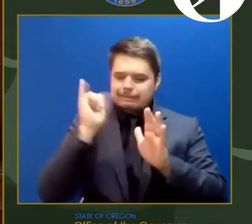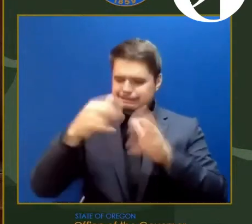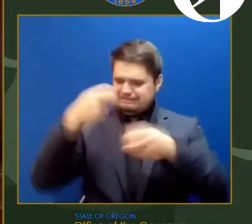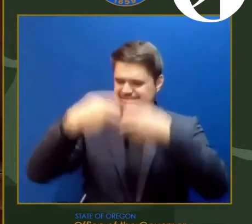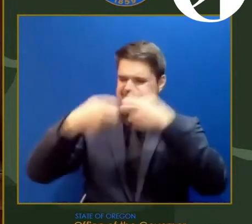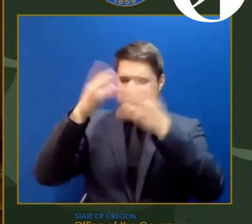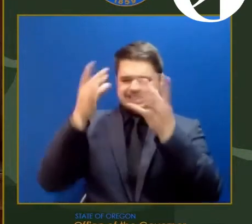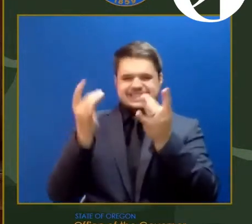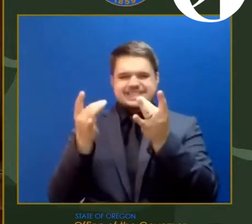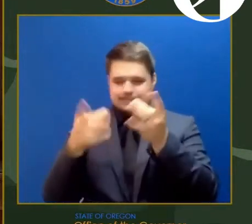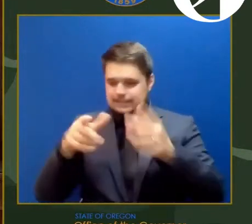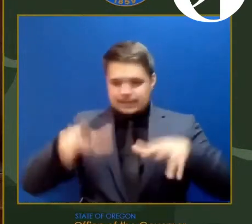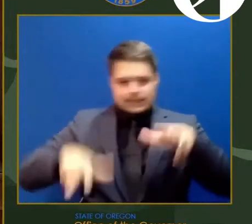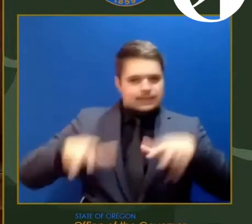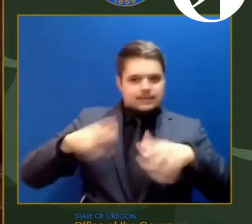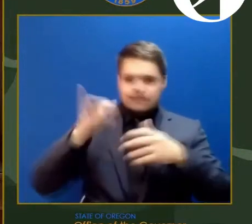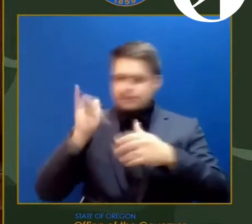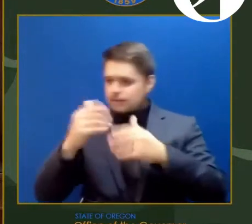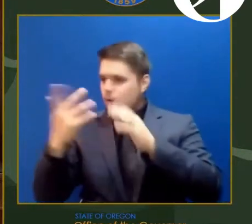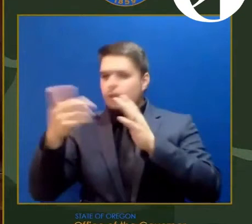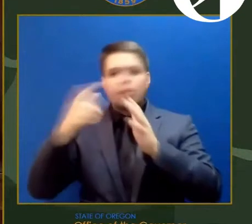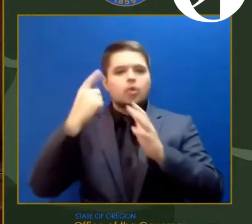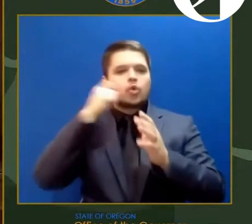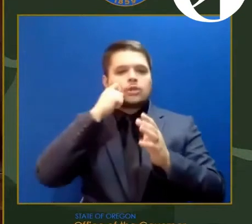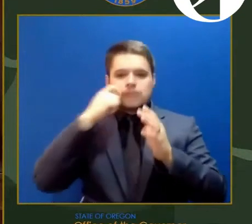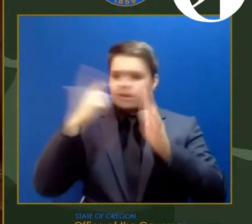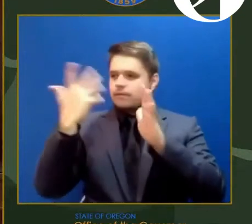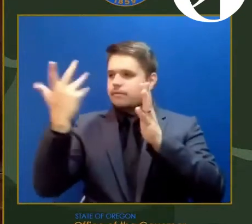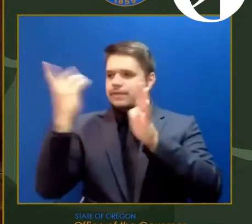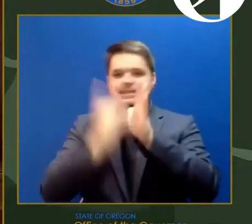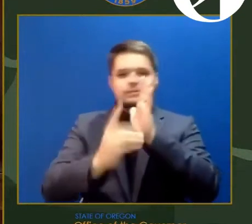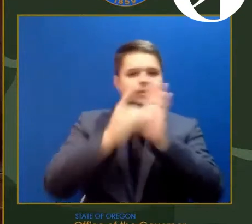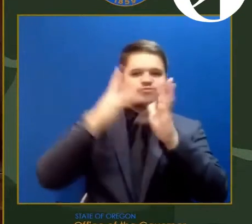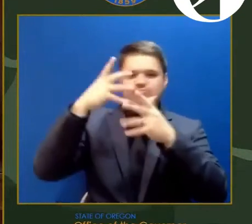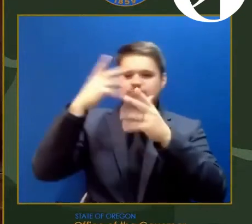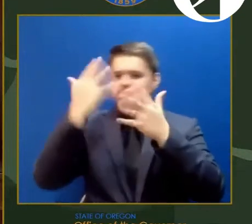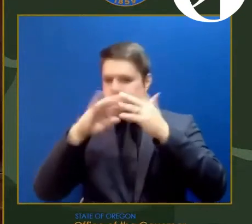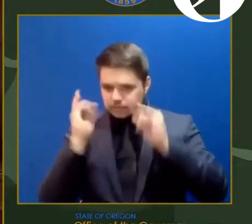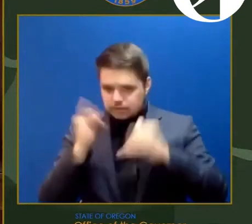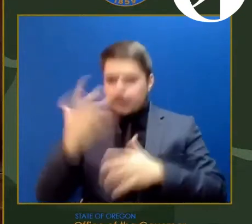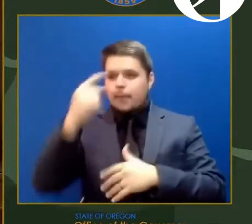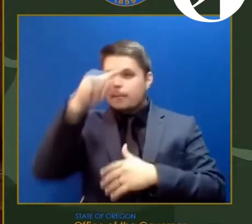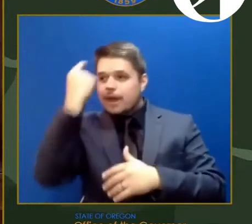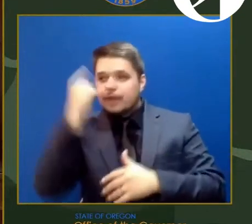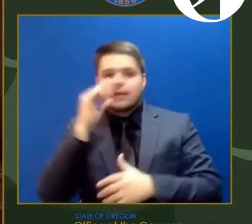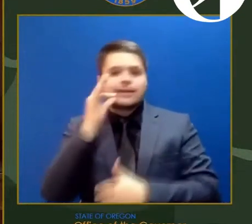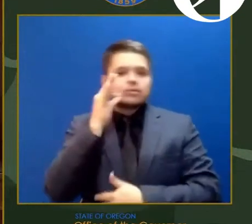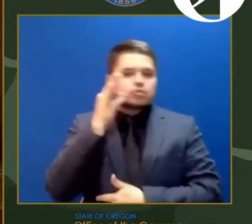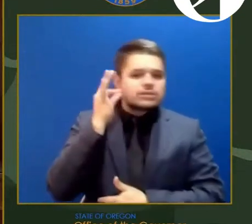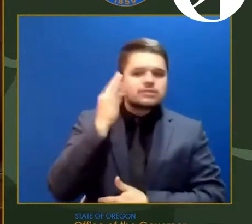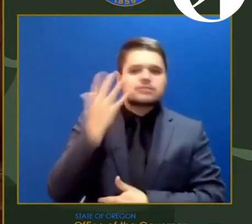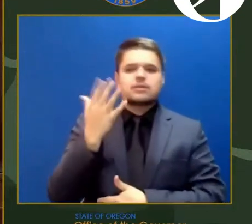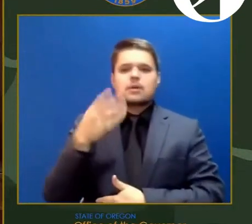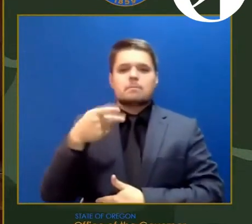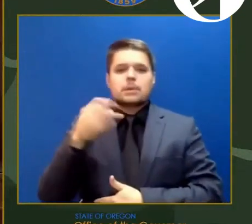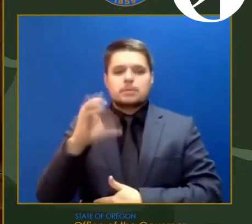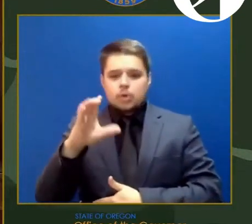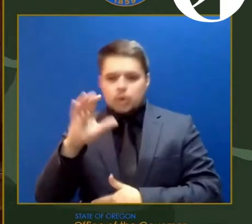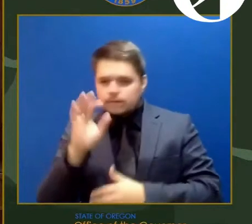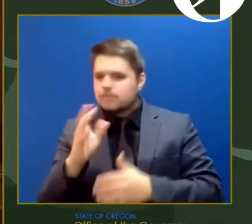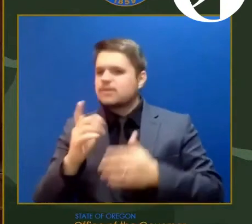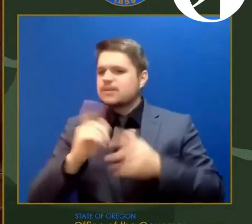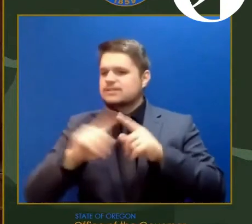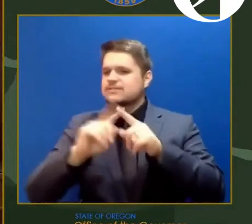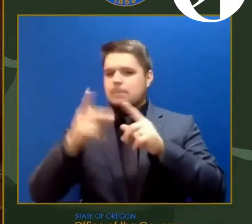Oregon, our Black, Indigenous, people of color, and tribal members haven't had a meaningful seat at